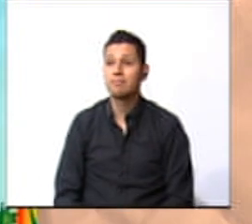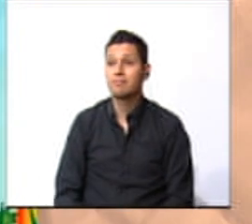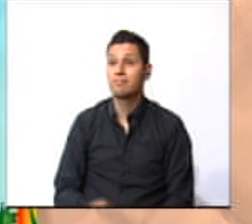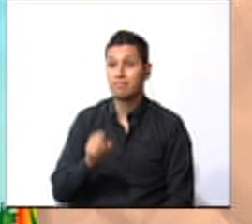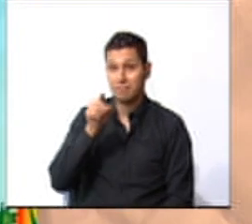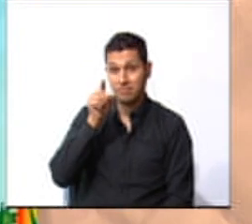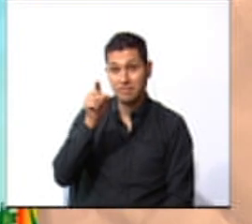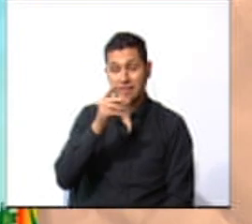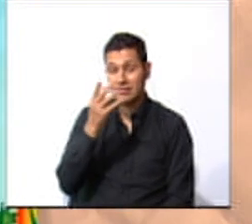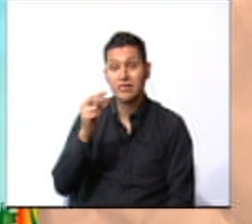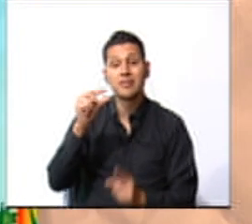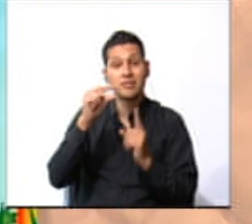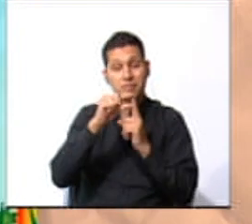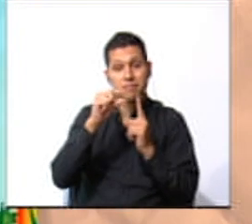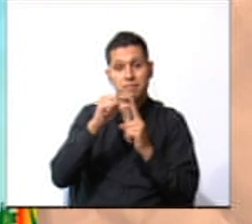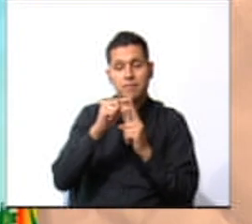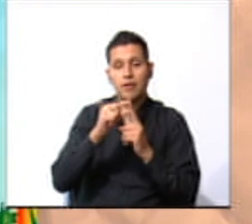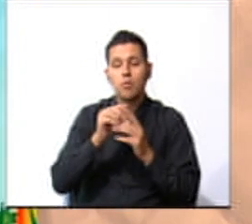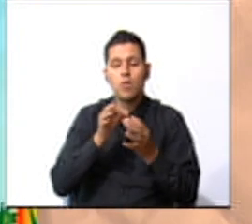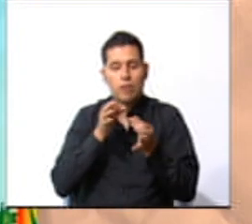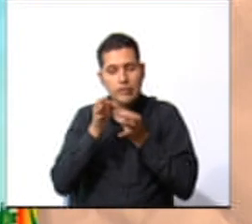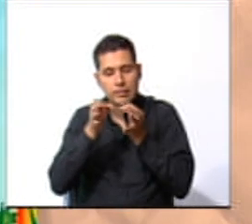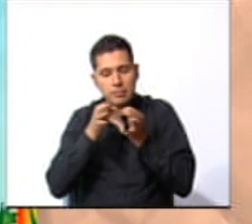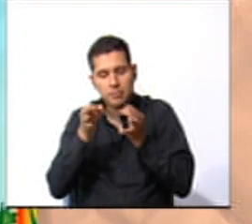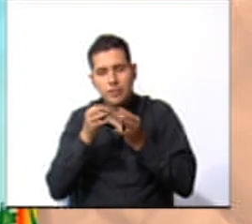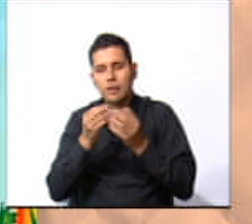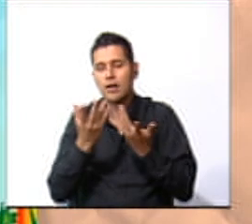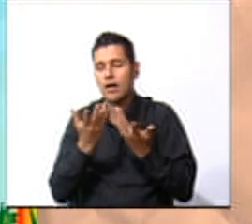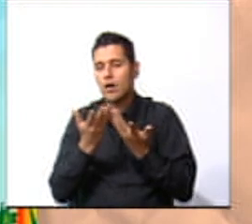Adjectives, describing words.